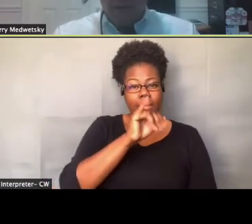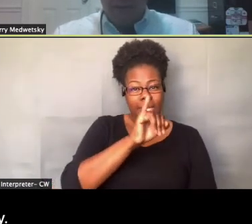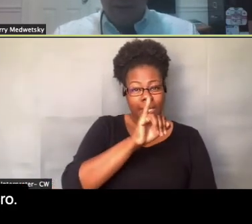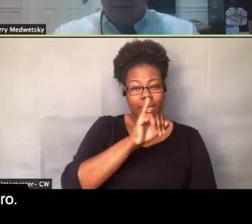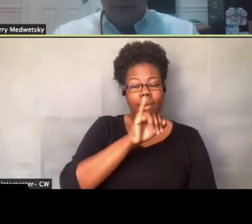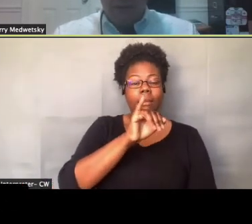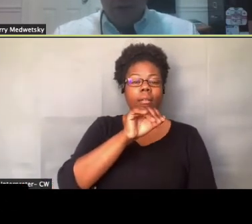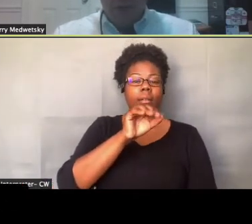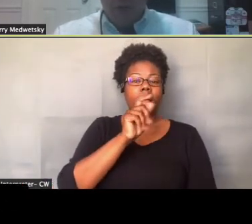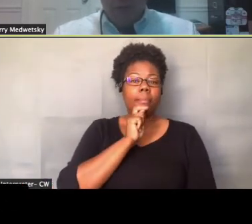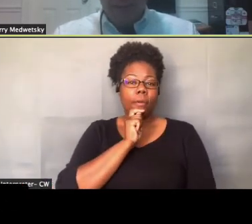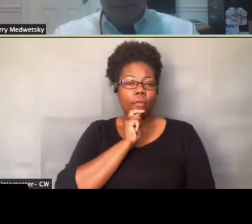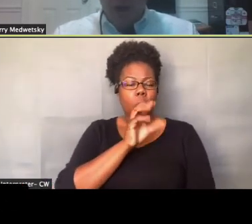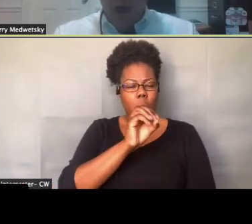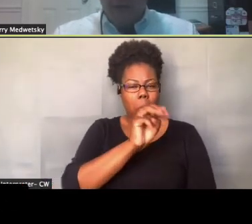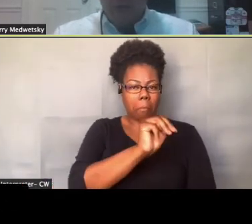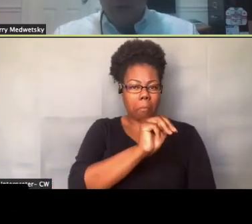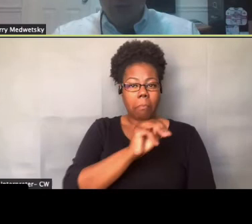Omnidirectional